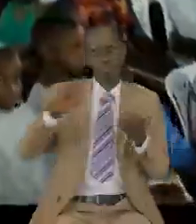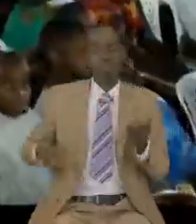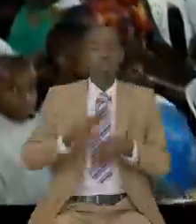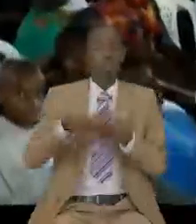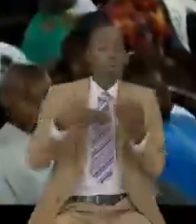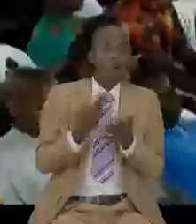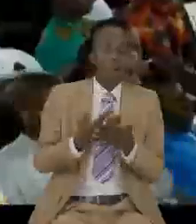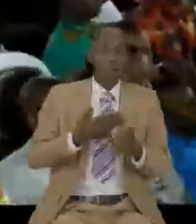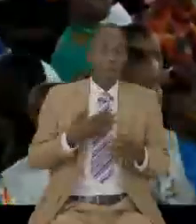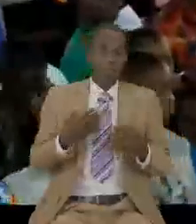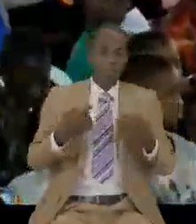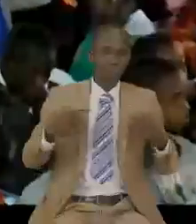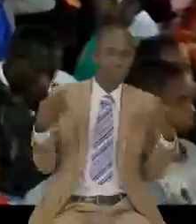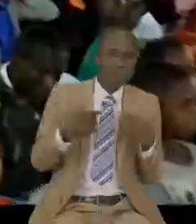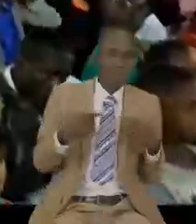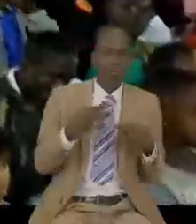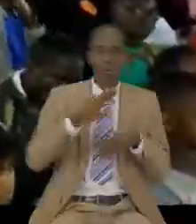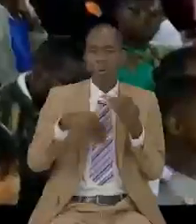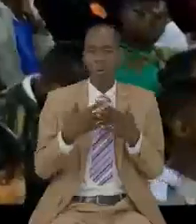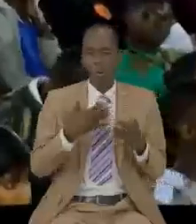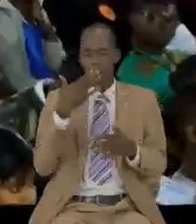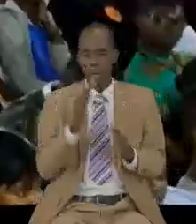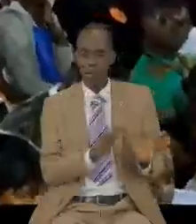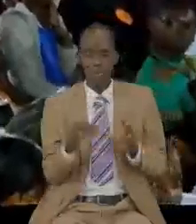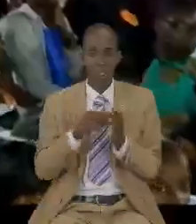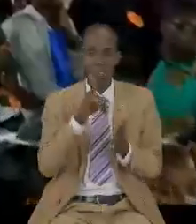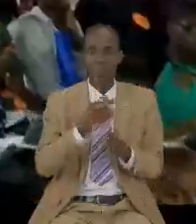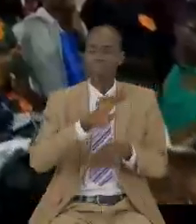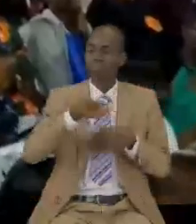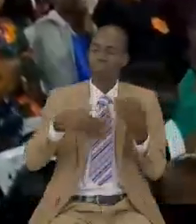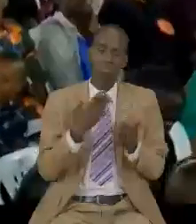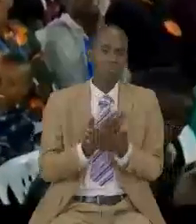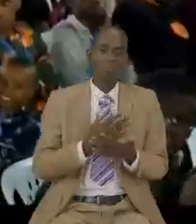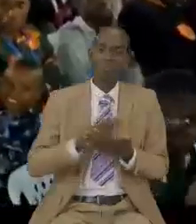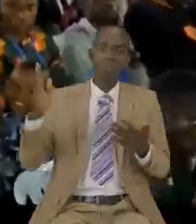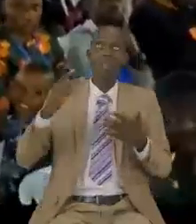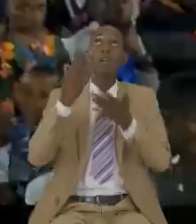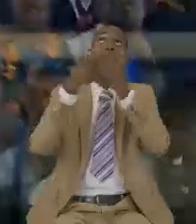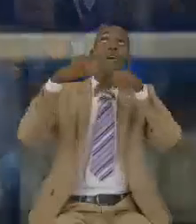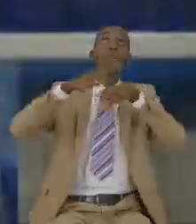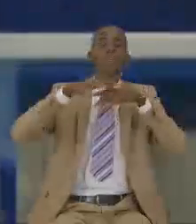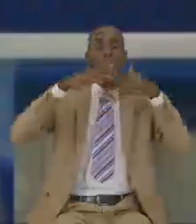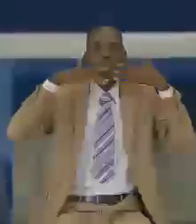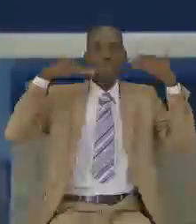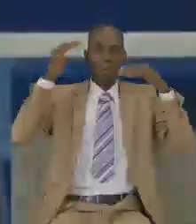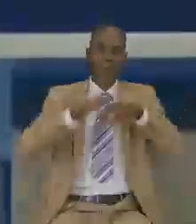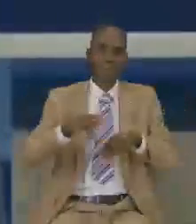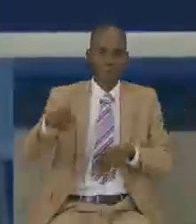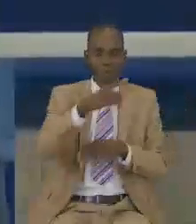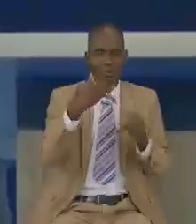you, everything is gone. Heaven smiles upon you tonight. Where are